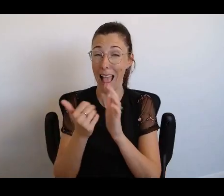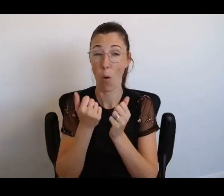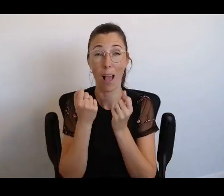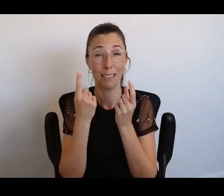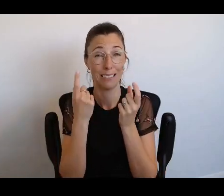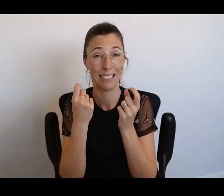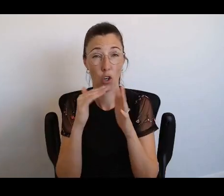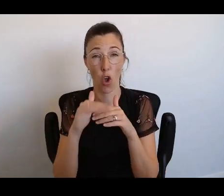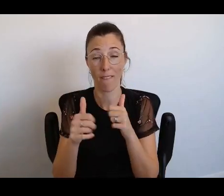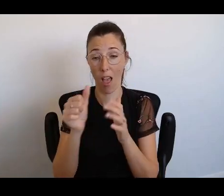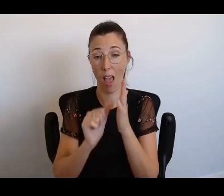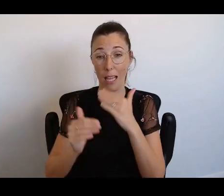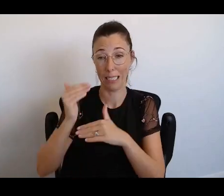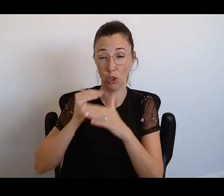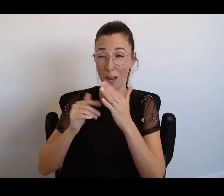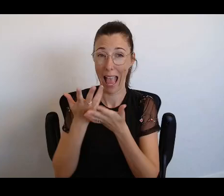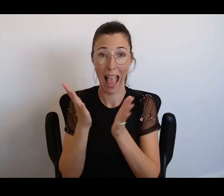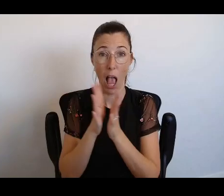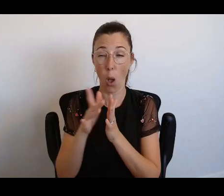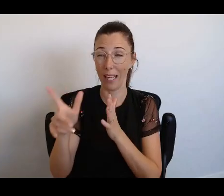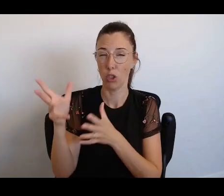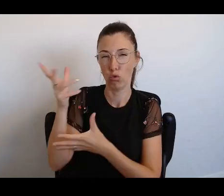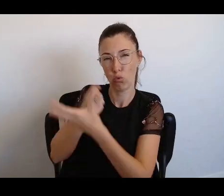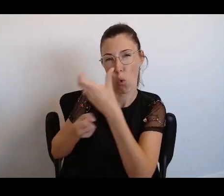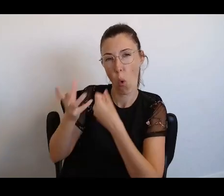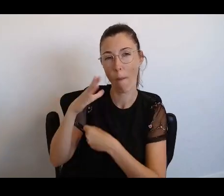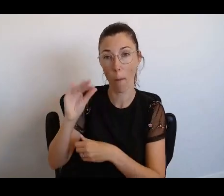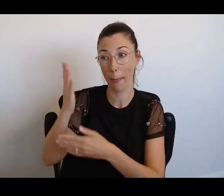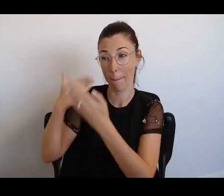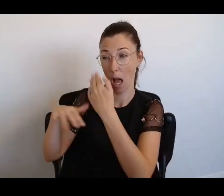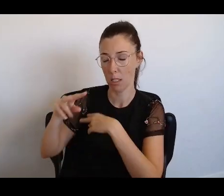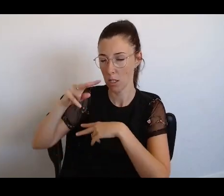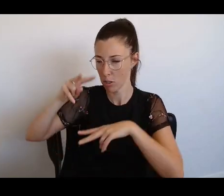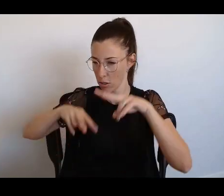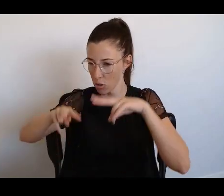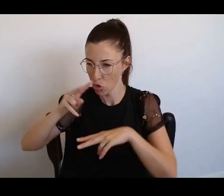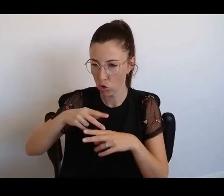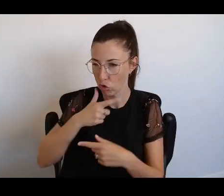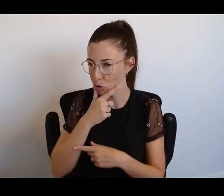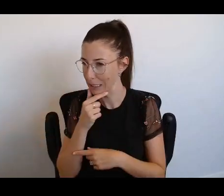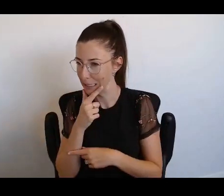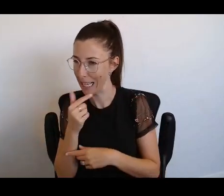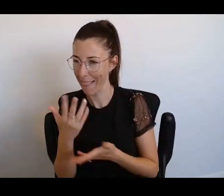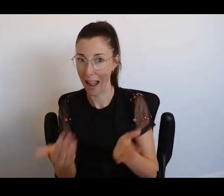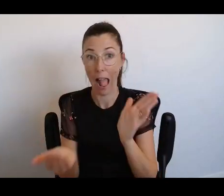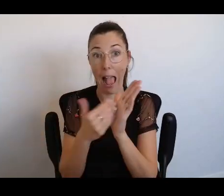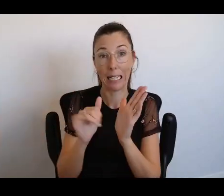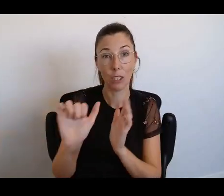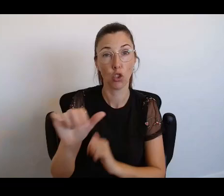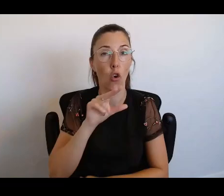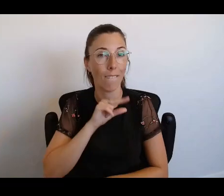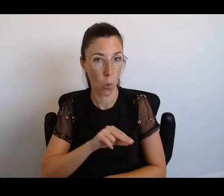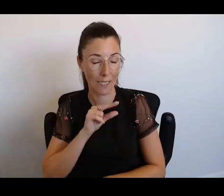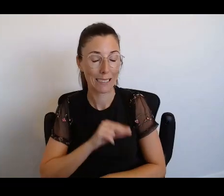the past, by critiquing it and giving it his own vocabulary and voice. And as a leading